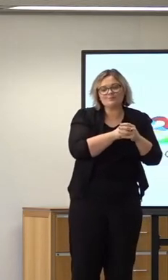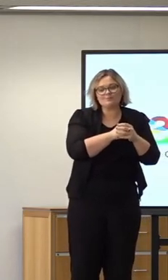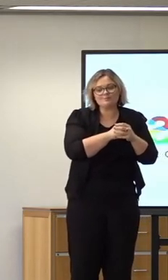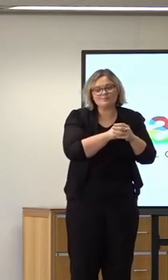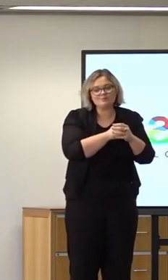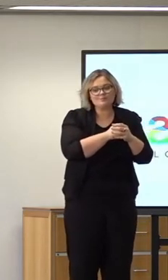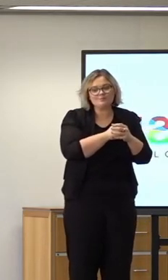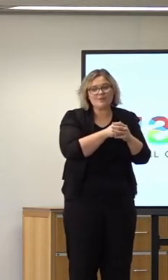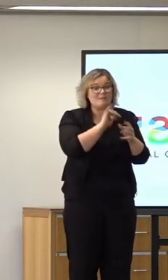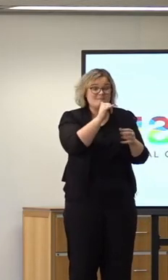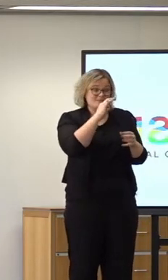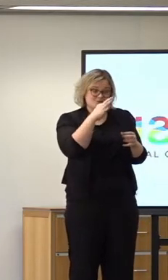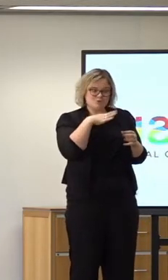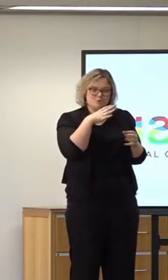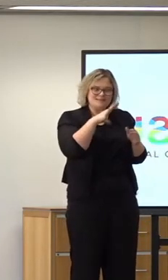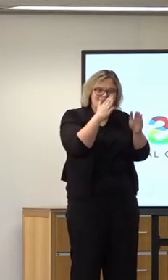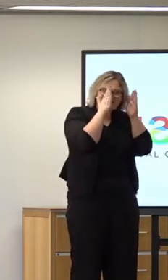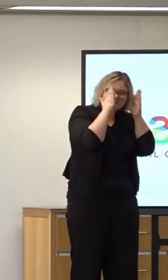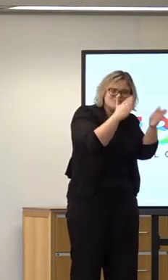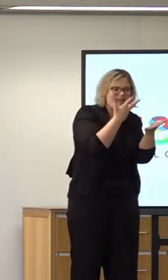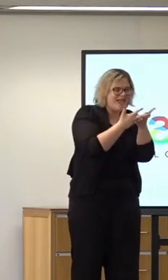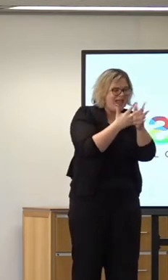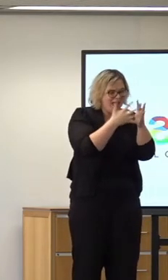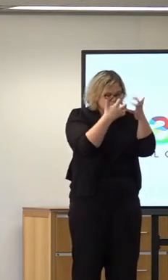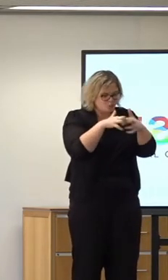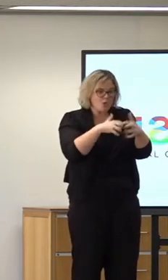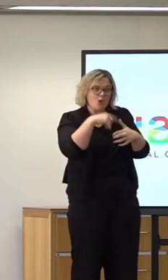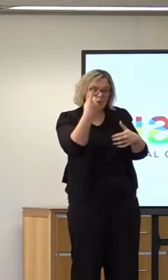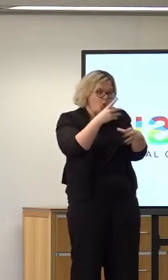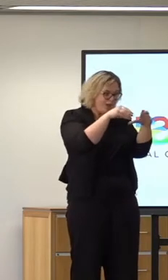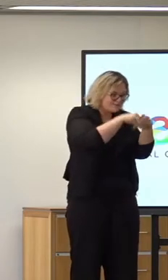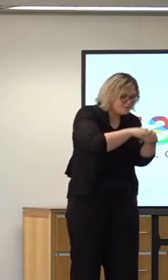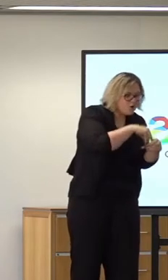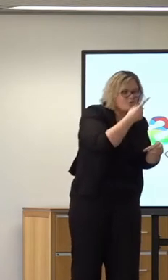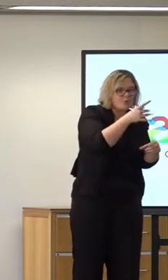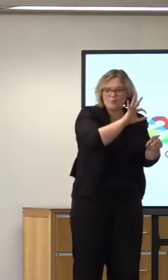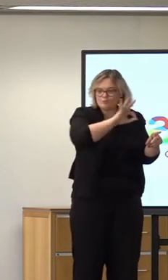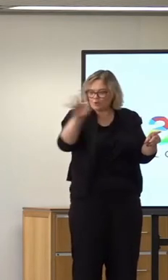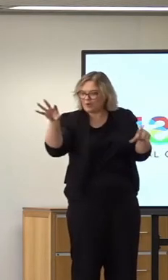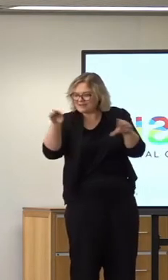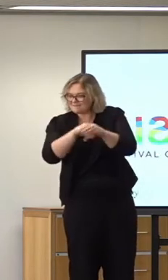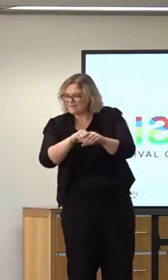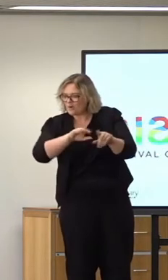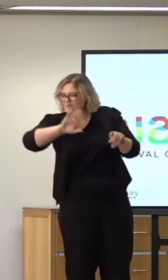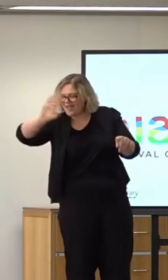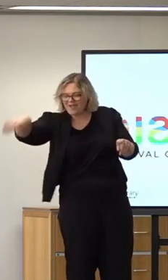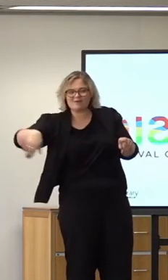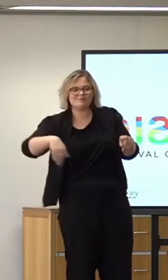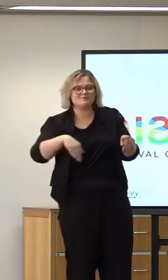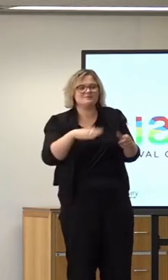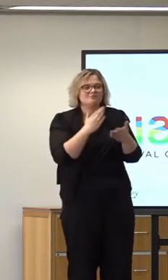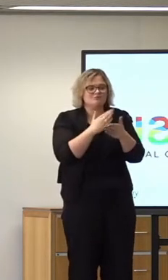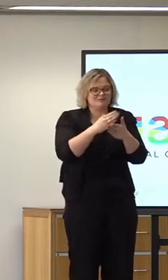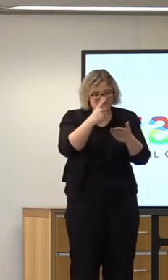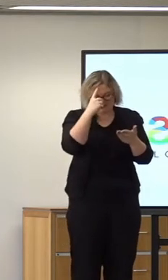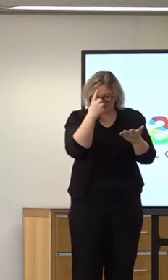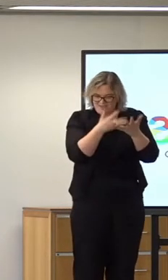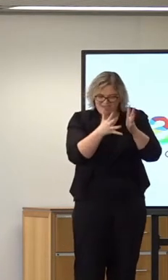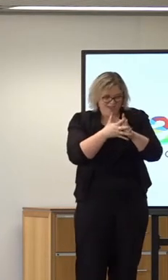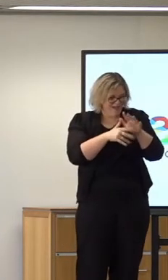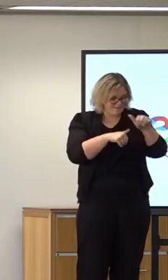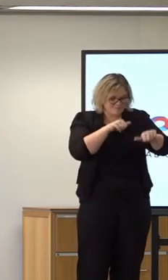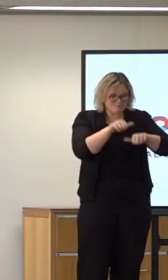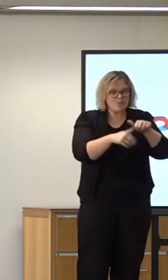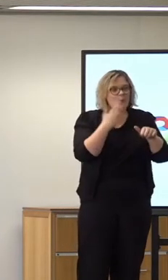to be walls? How do you classify who's in and who's out? Because, you know, it's back to this issue of neutrality, like, when